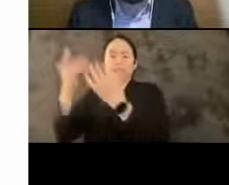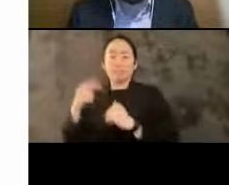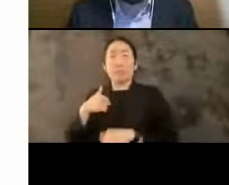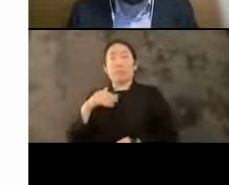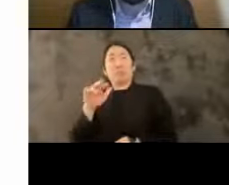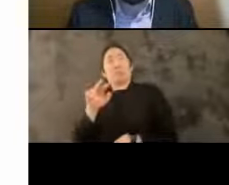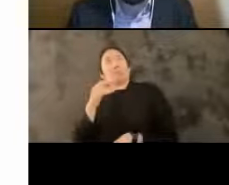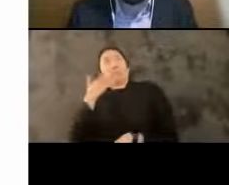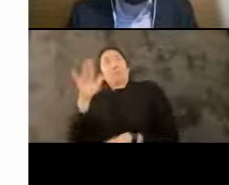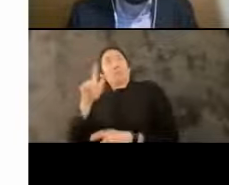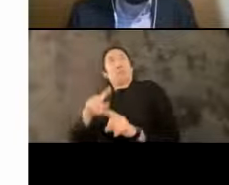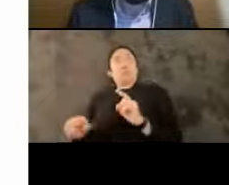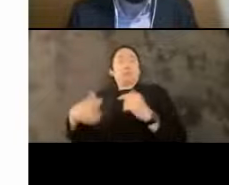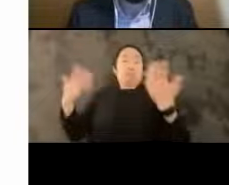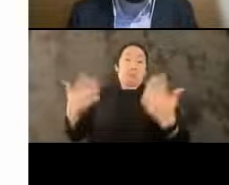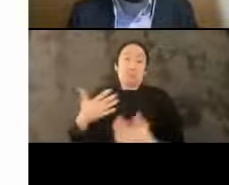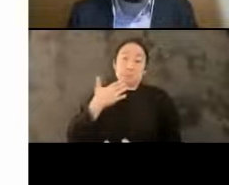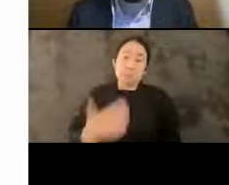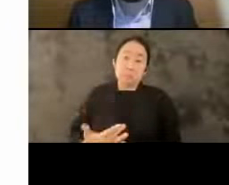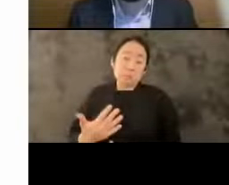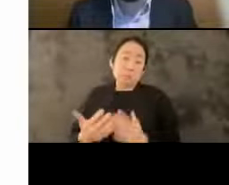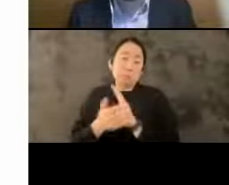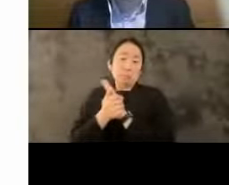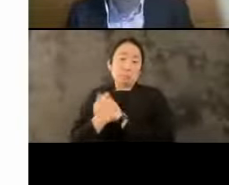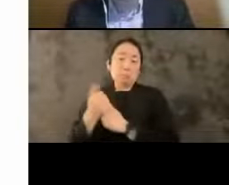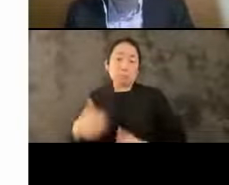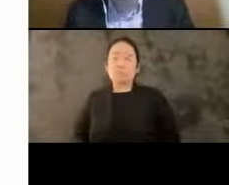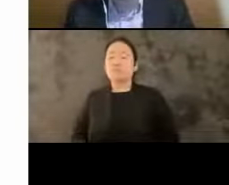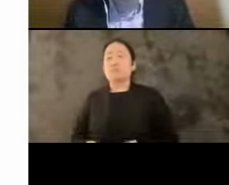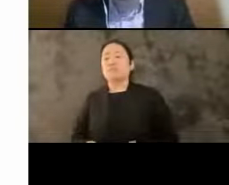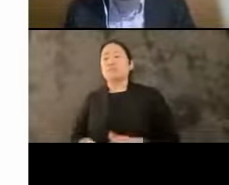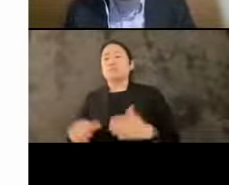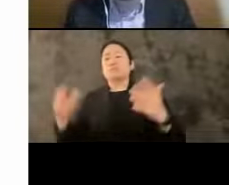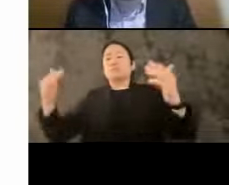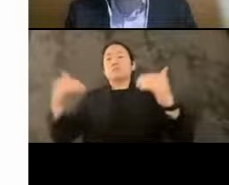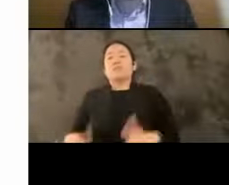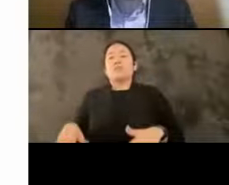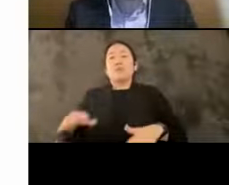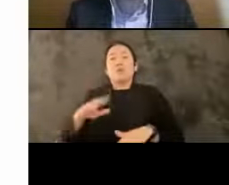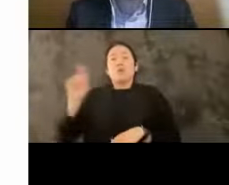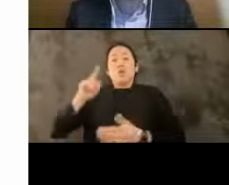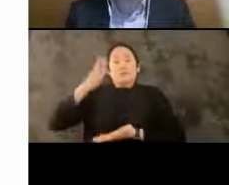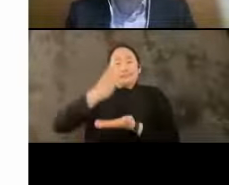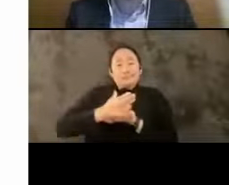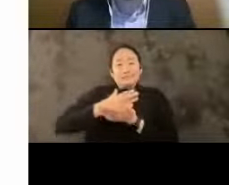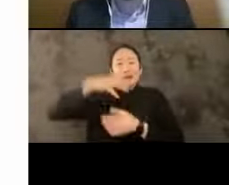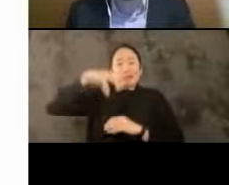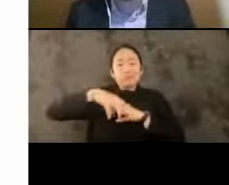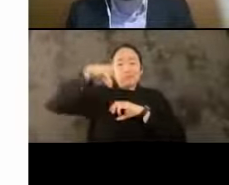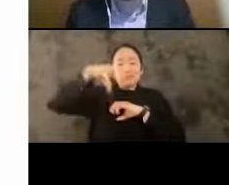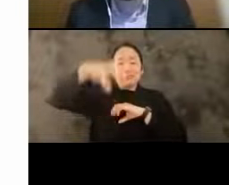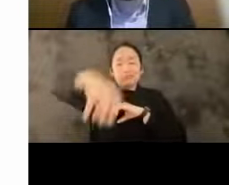All right, so then just moving on to talk a little bit about station locations. So this map on the right